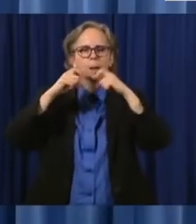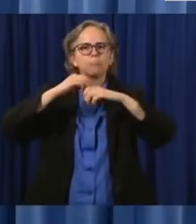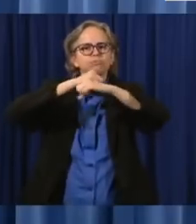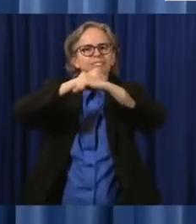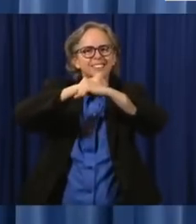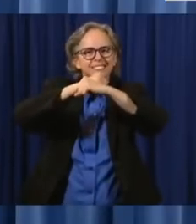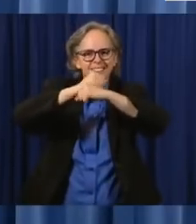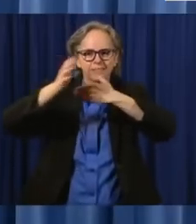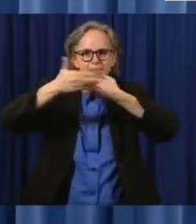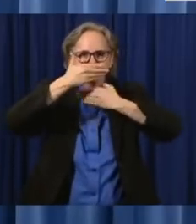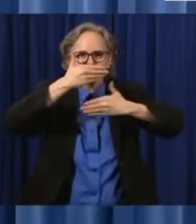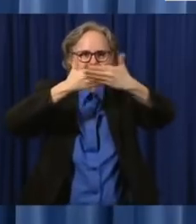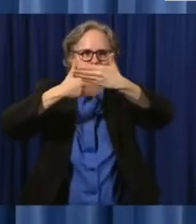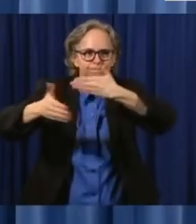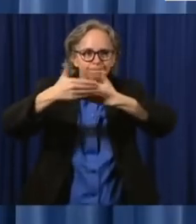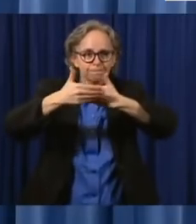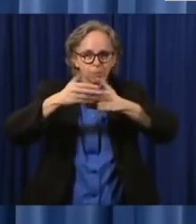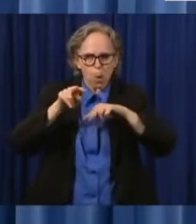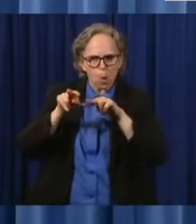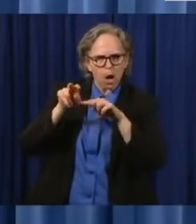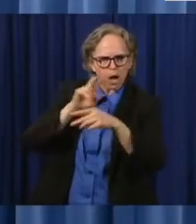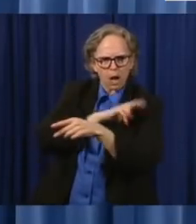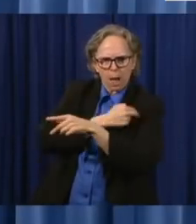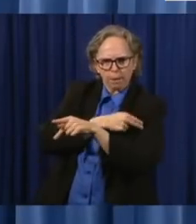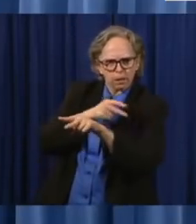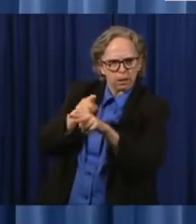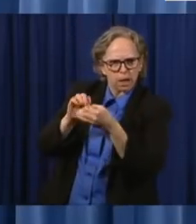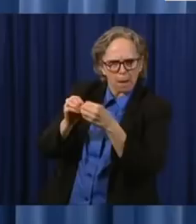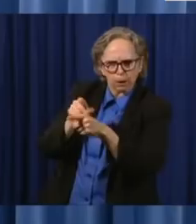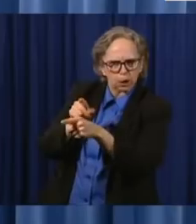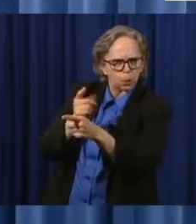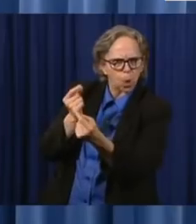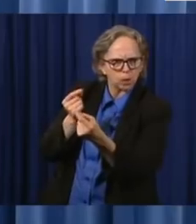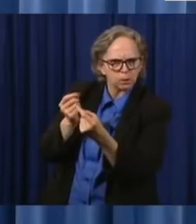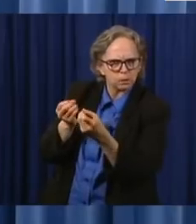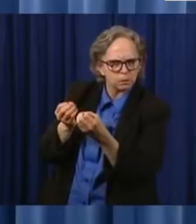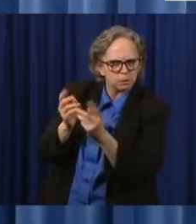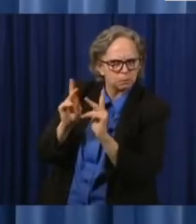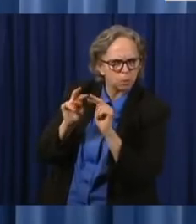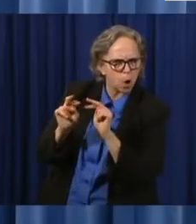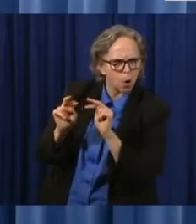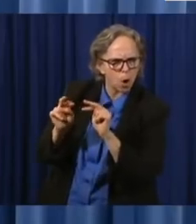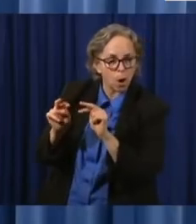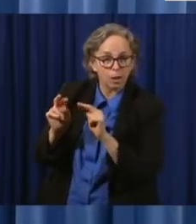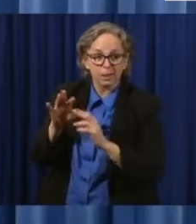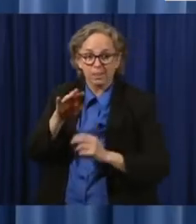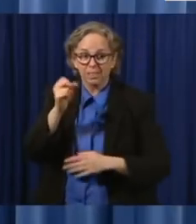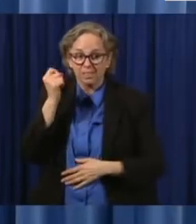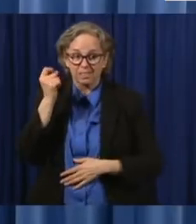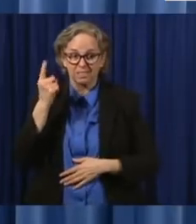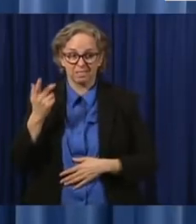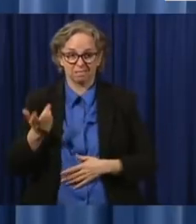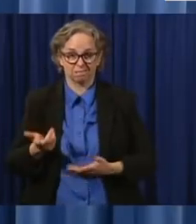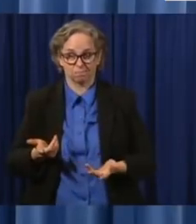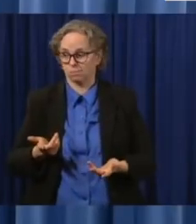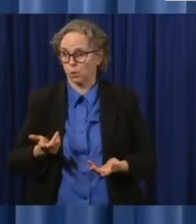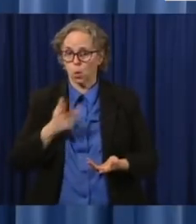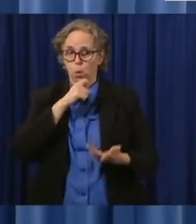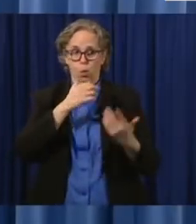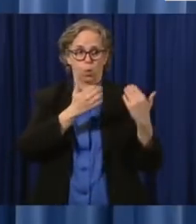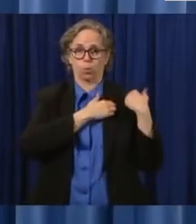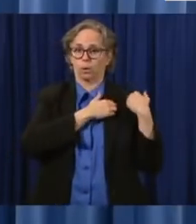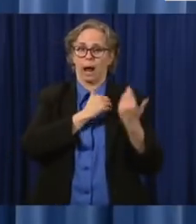basically how we come out of this is going to depend on a lot of different things, but part of it is how well we continue to do